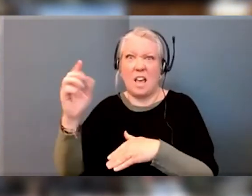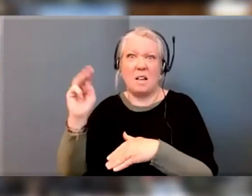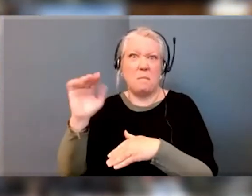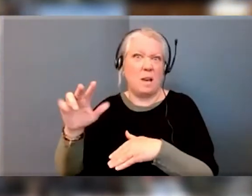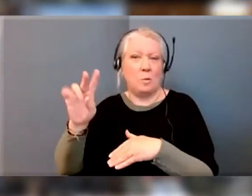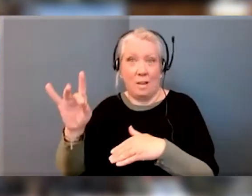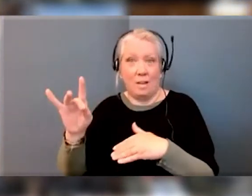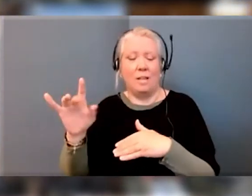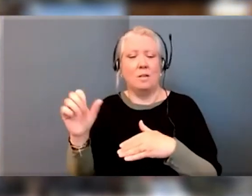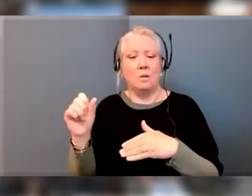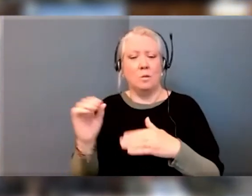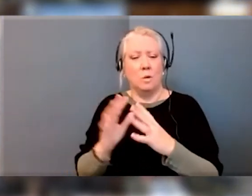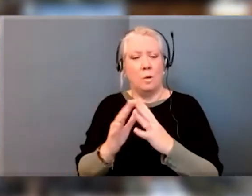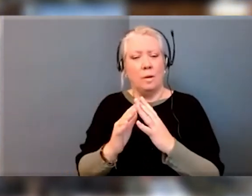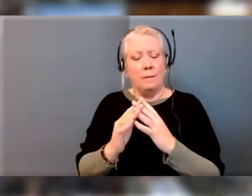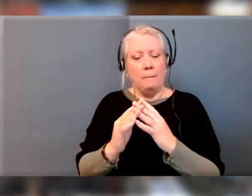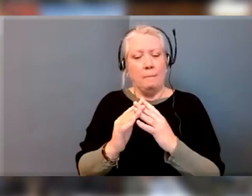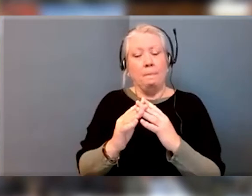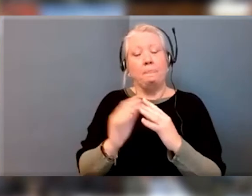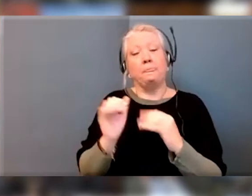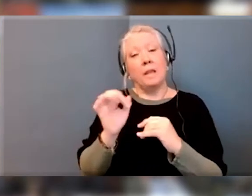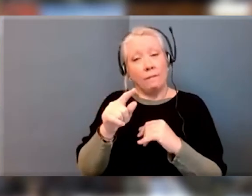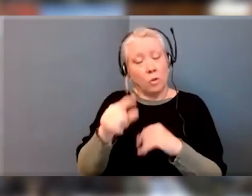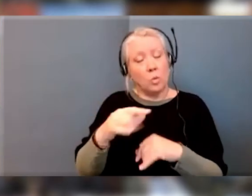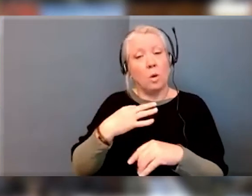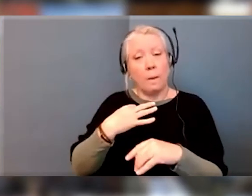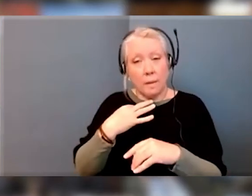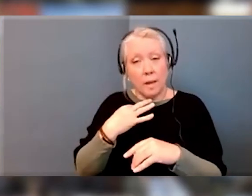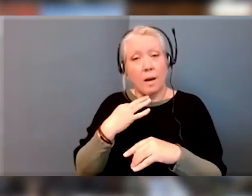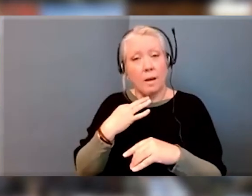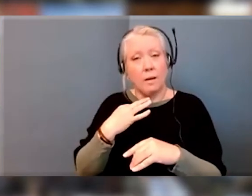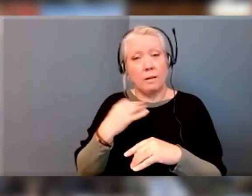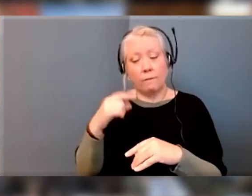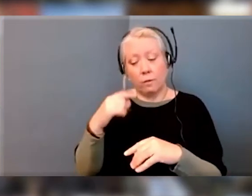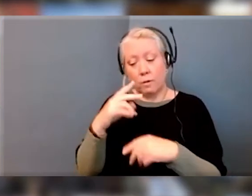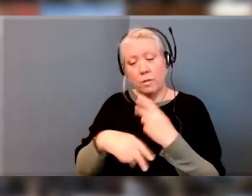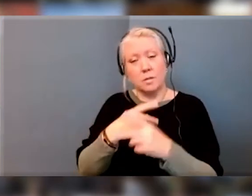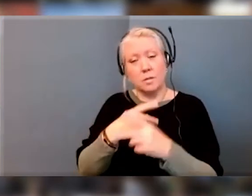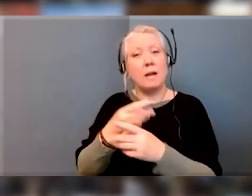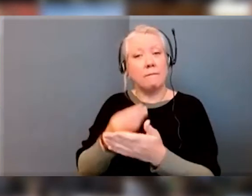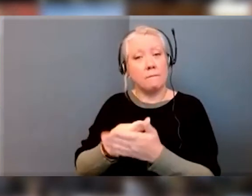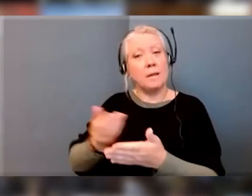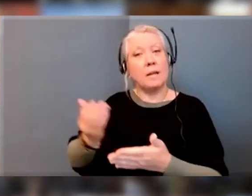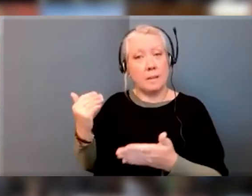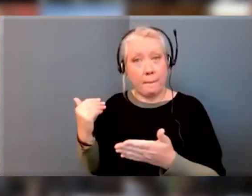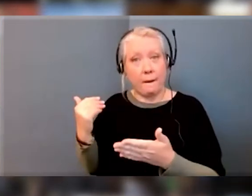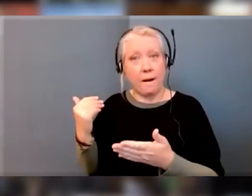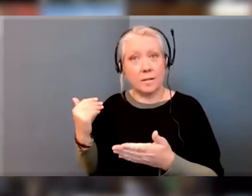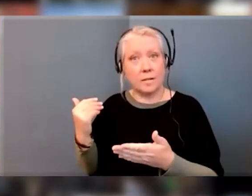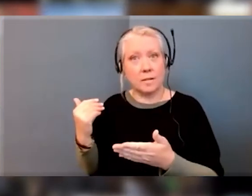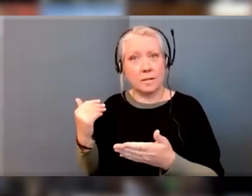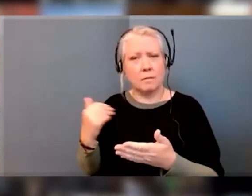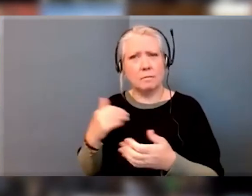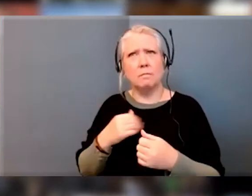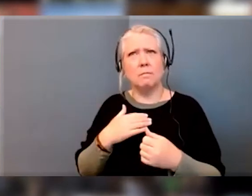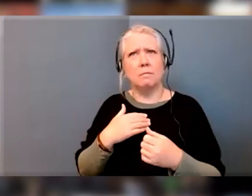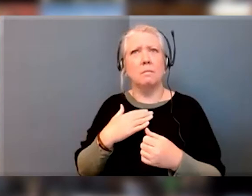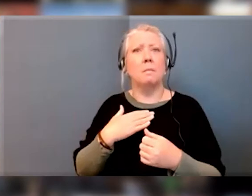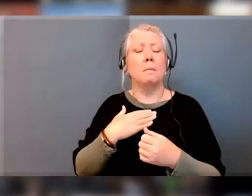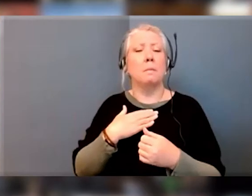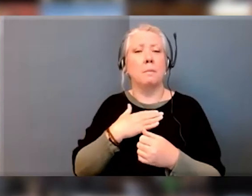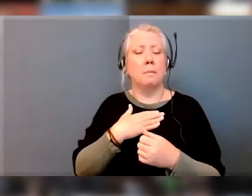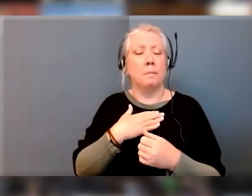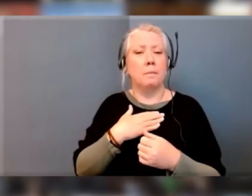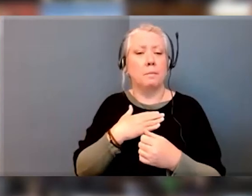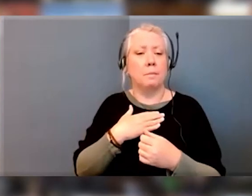We also wanted to make a note, if you've applied for this type of funding in the past, please be aware that